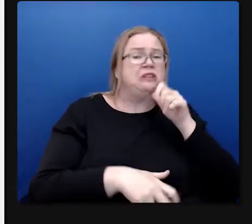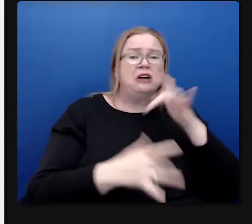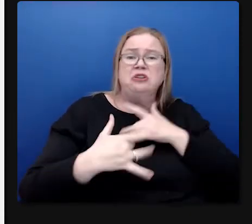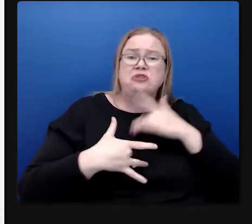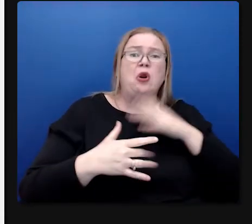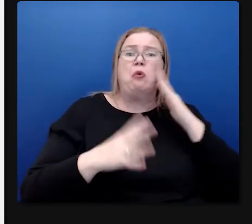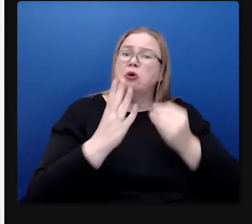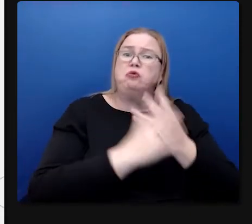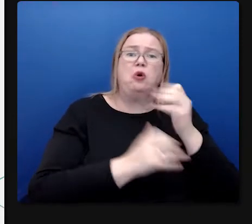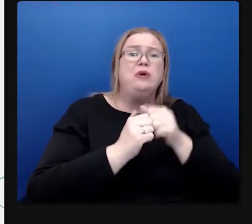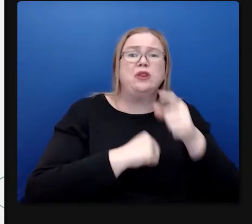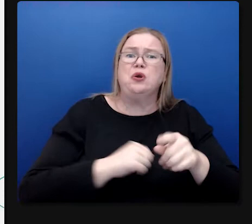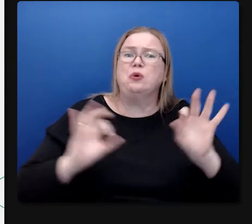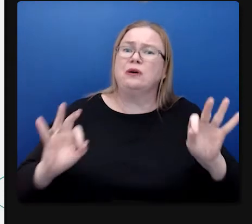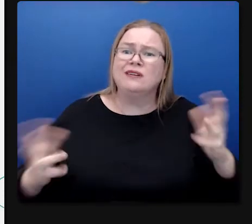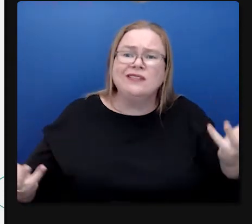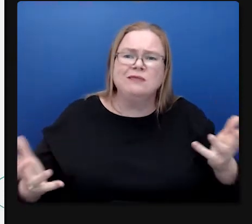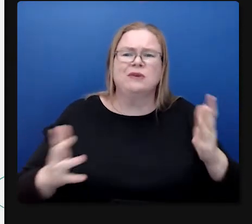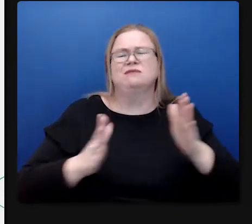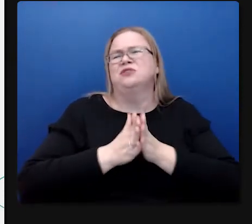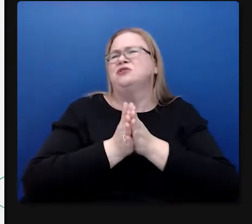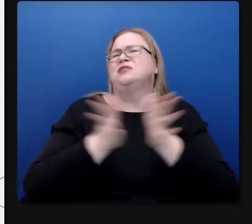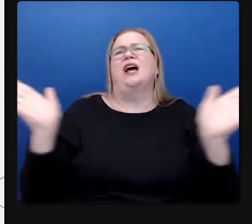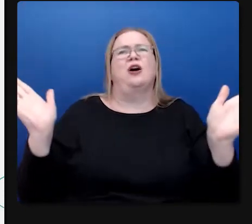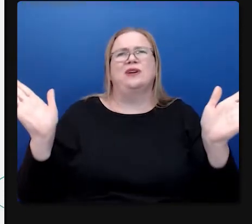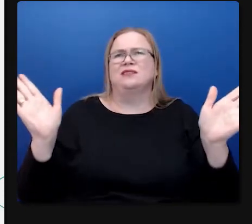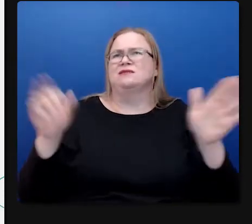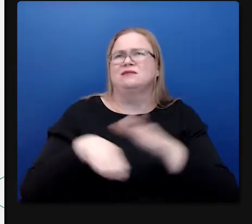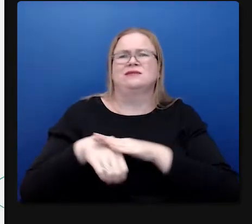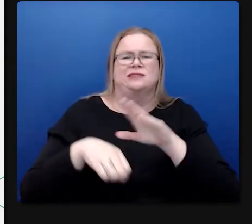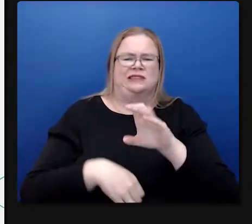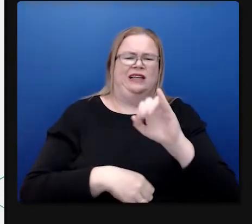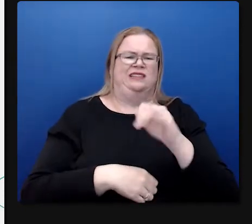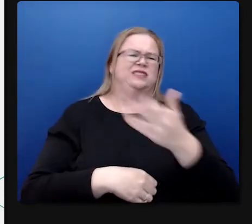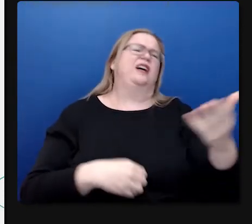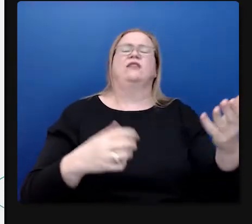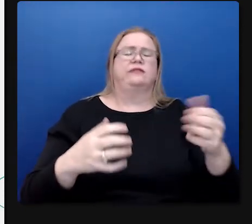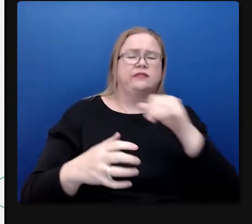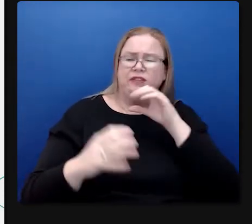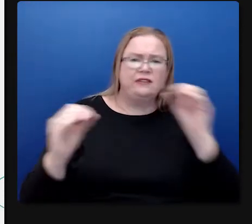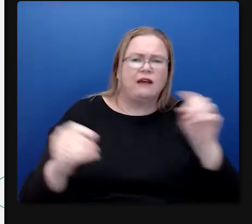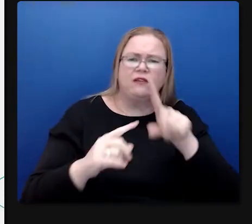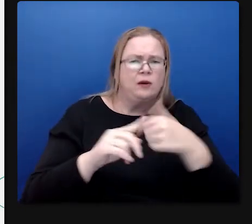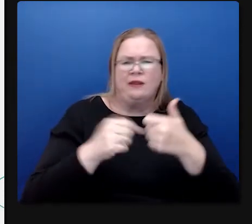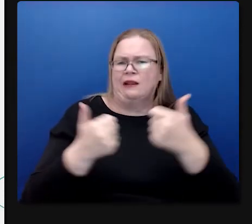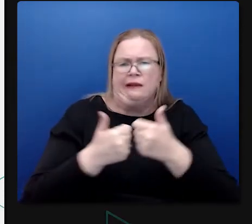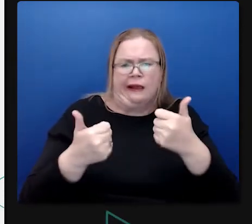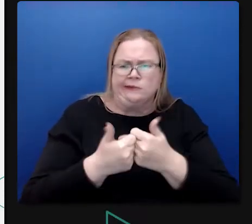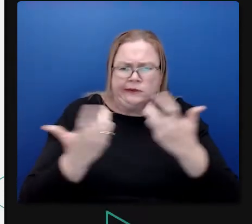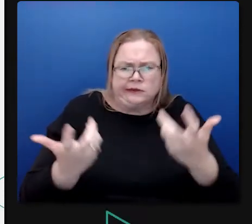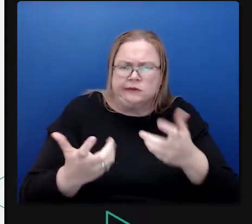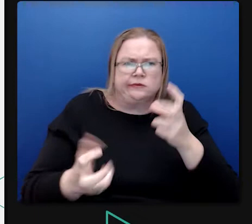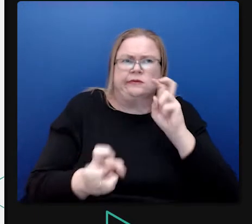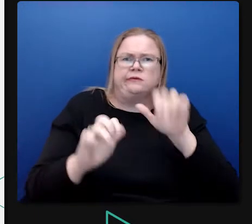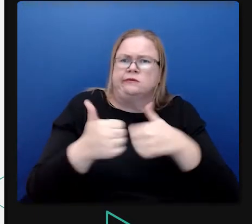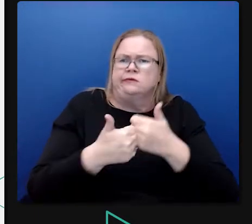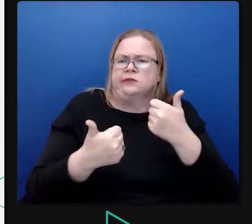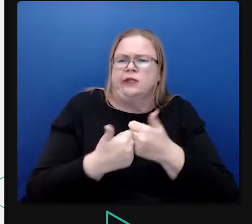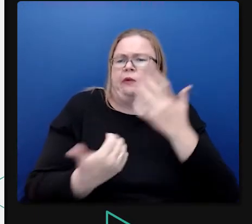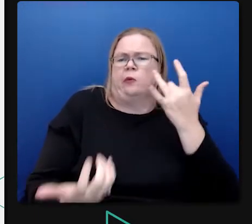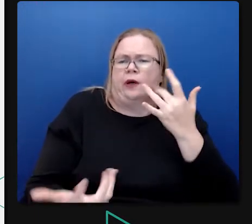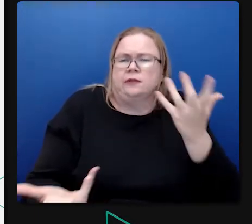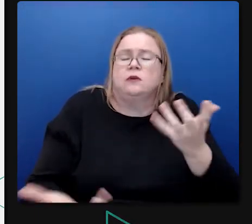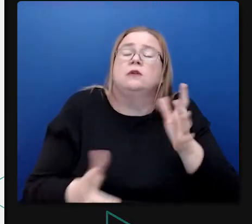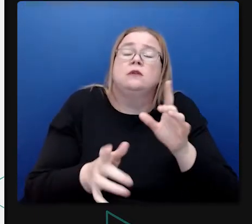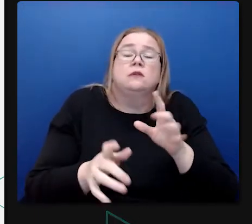you. But this is all generic CI stuff. None of this is really about games. What makes this hard for games?